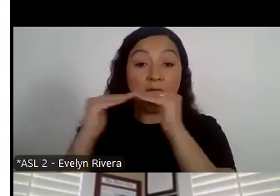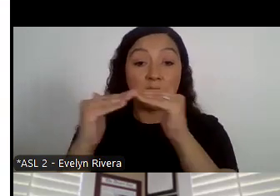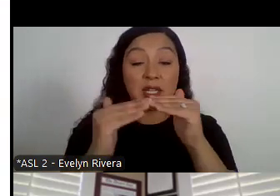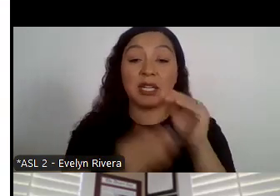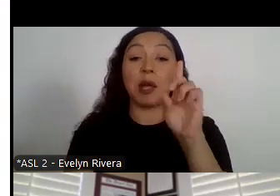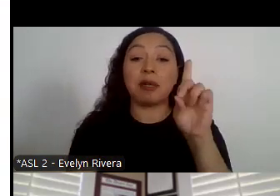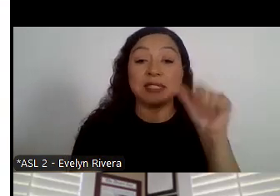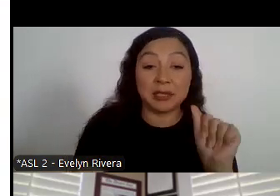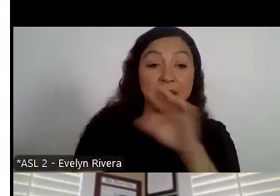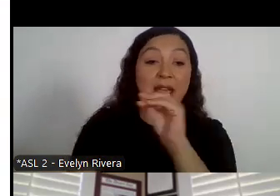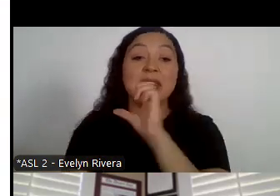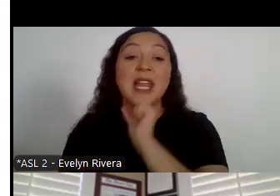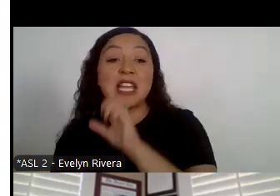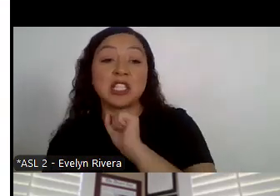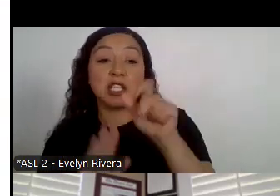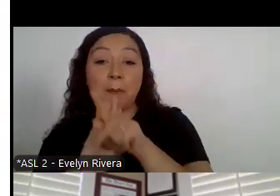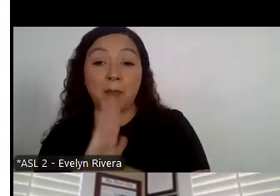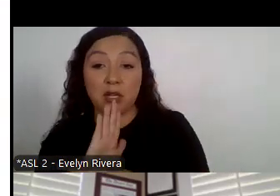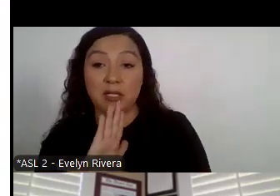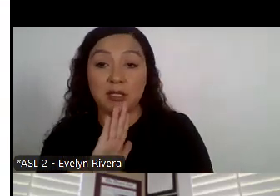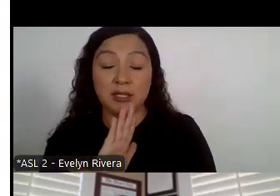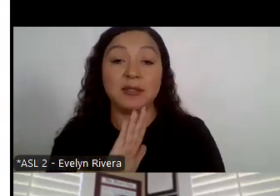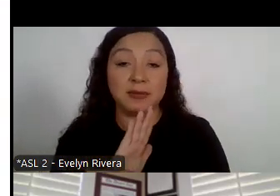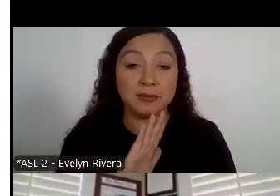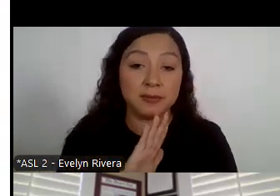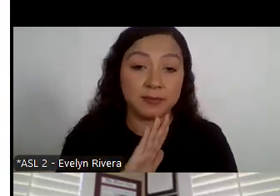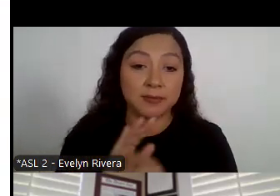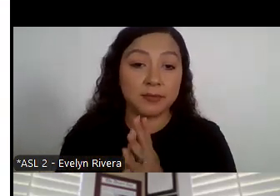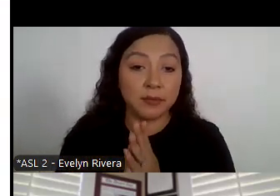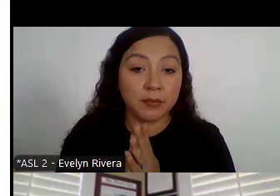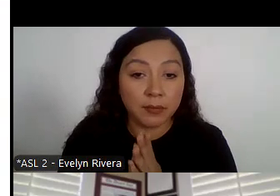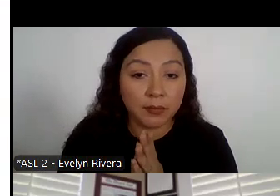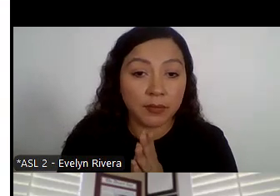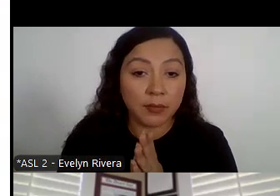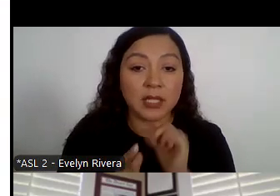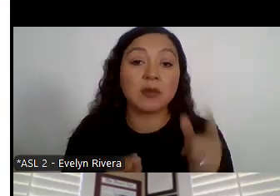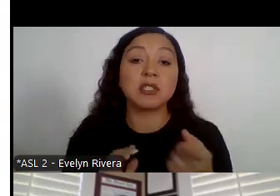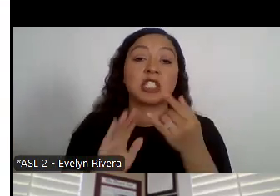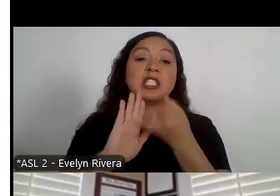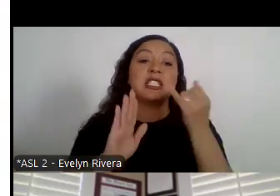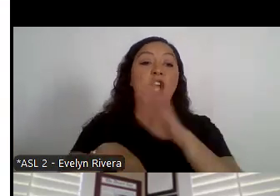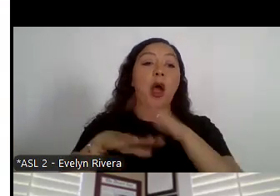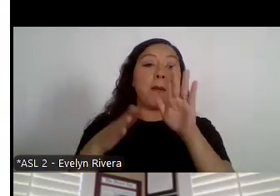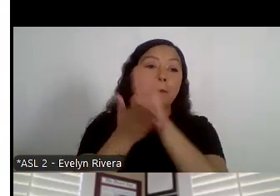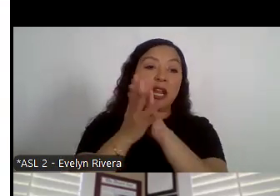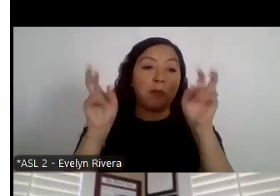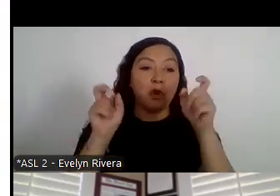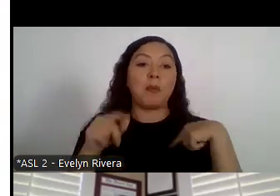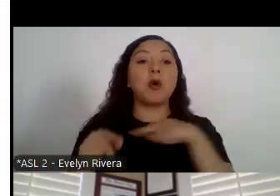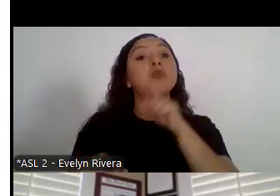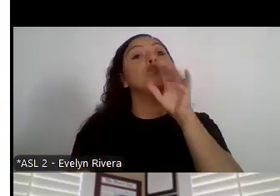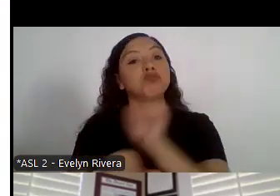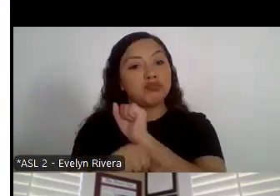policy, then the measure of our success will not be whether services exist on paper. It will be whether people can actually reach them